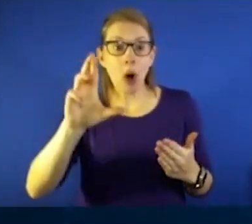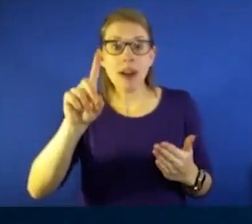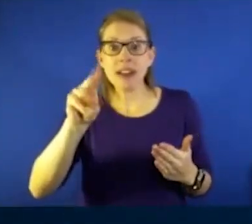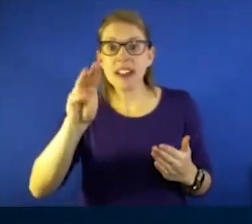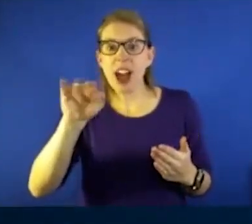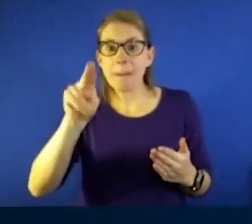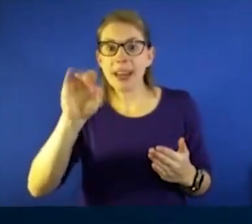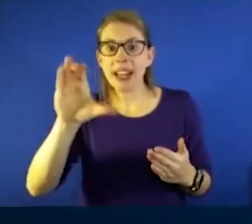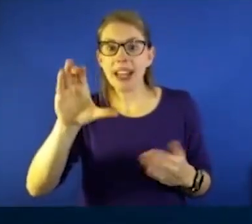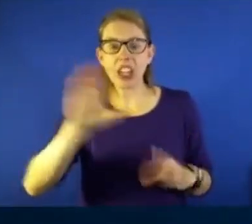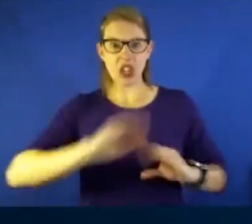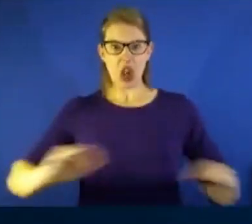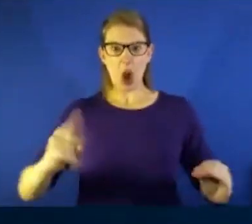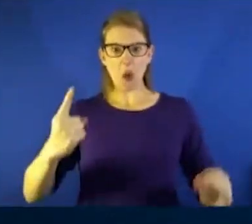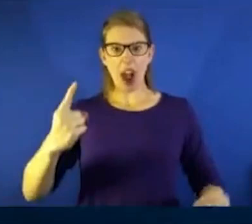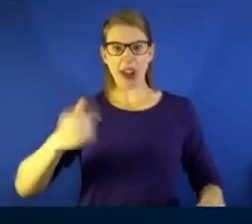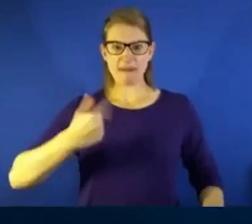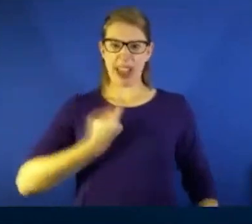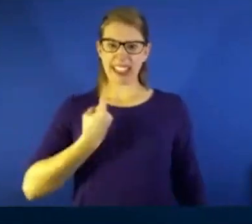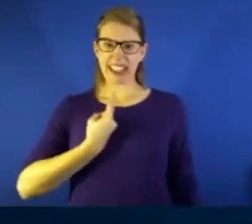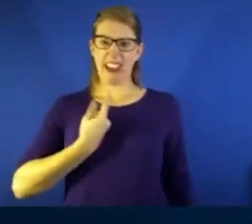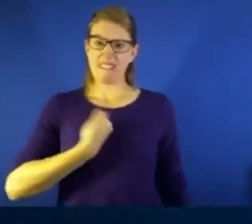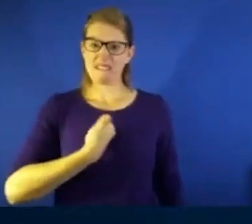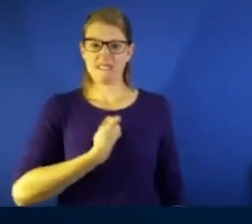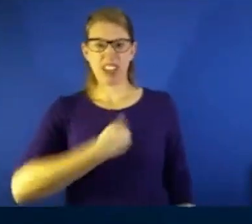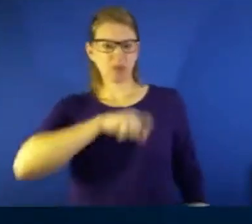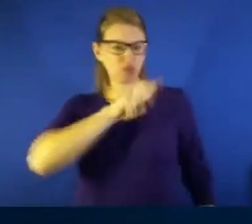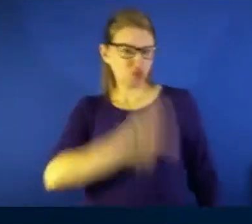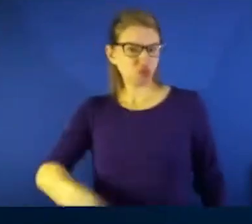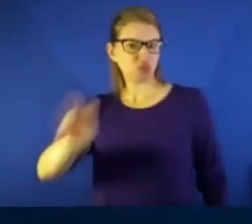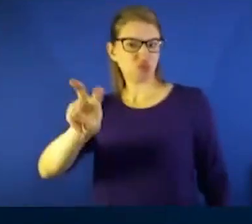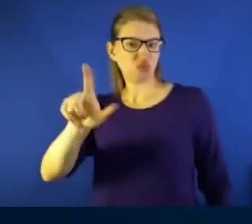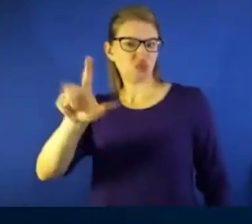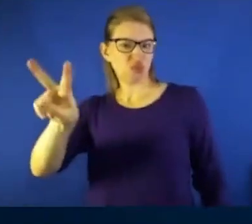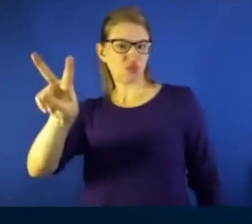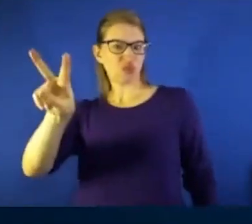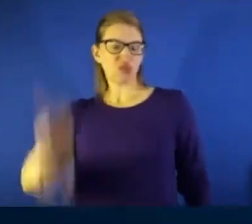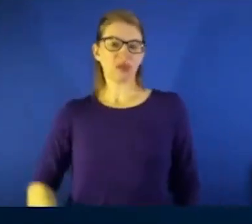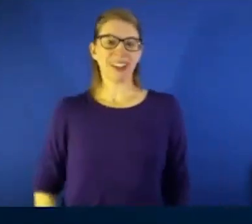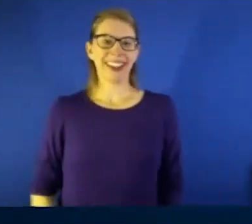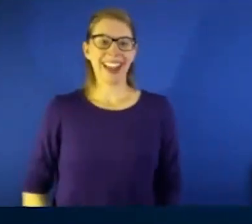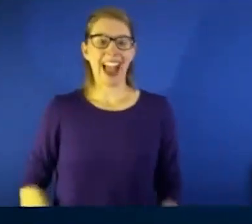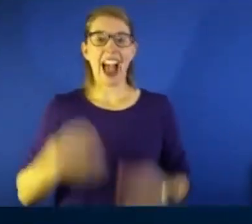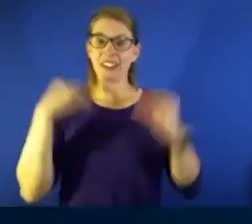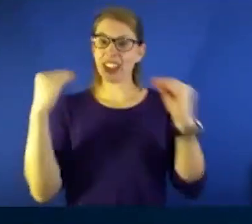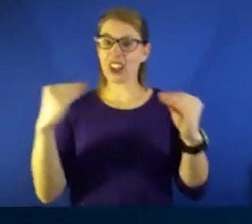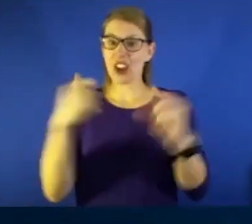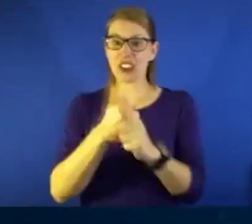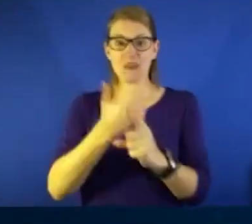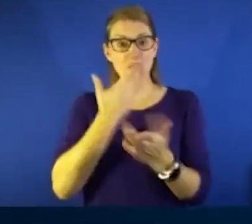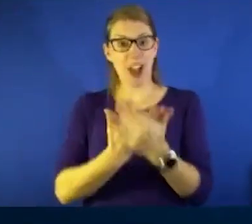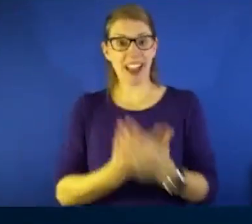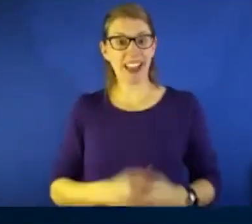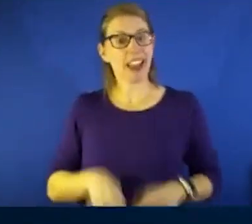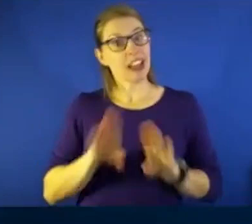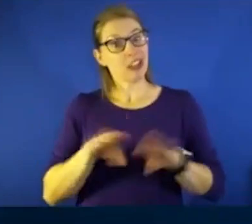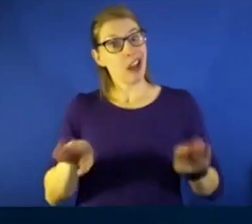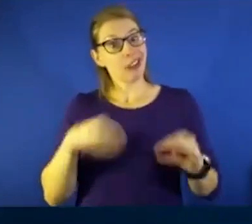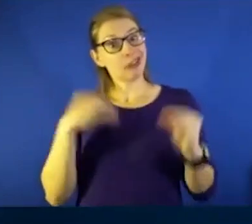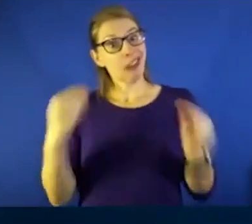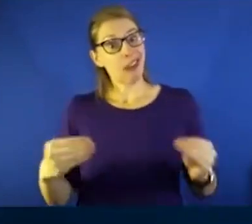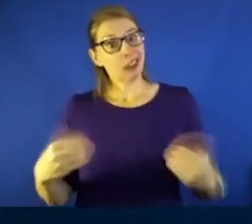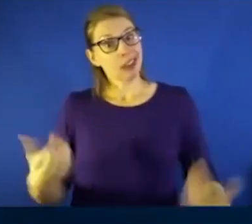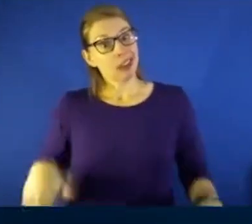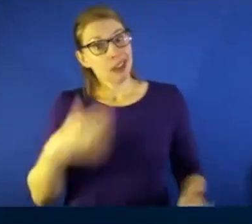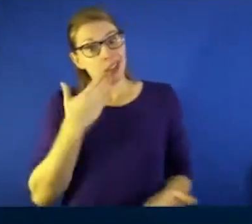Nobody. Nobody. Whoa. She's traveling wild. I have love taught it. her well. I've taught her well. I Didn't love you used it. to work in Las Vegas? I